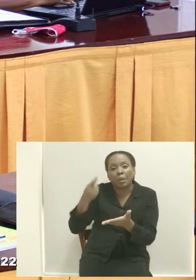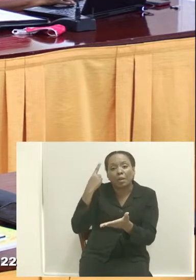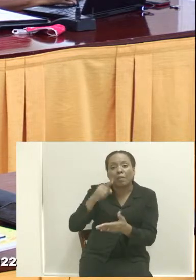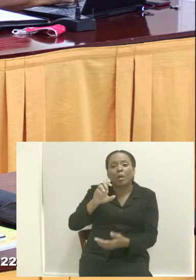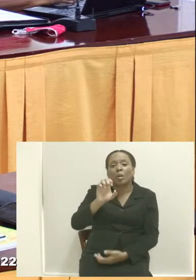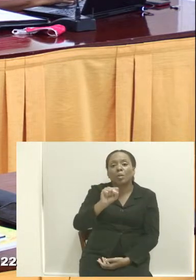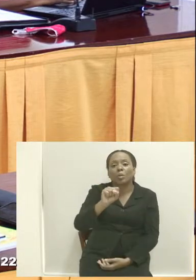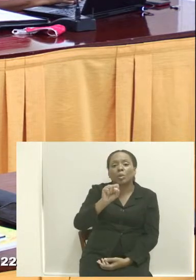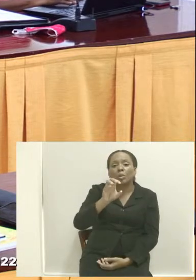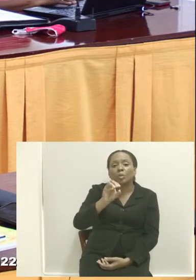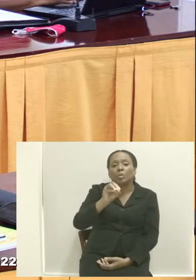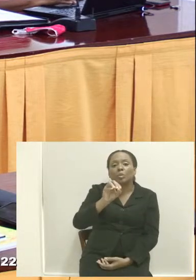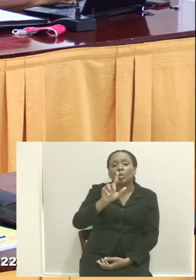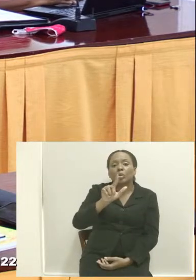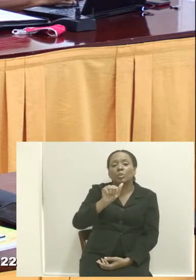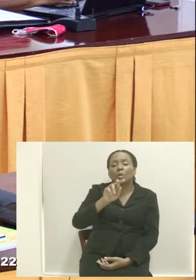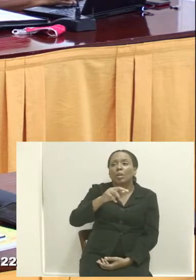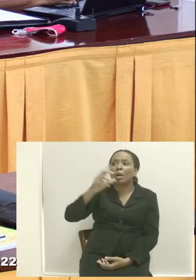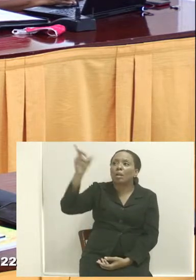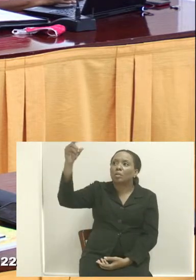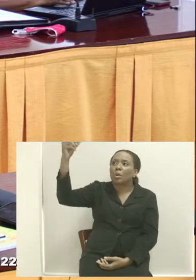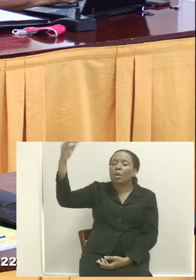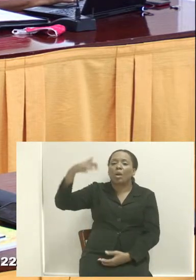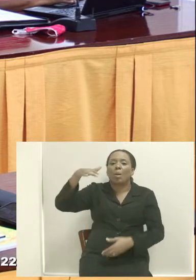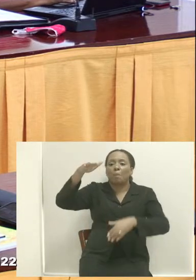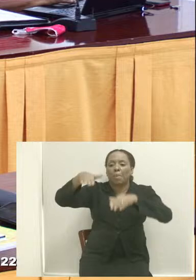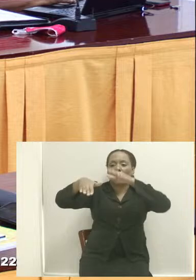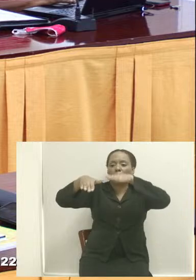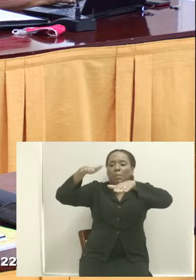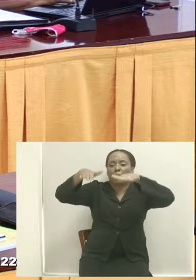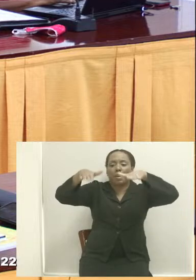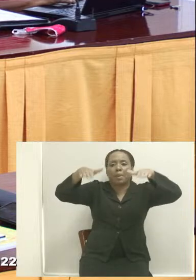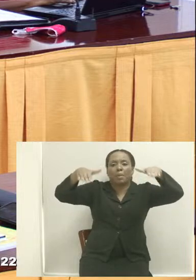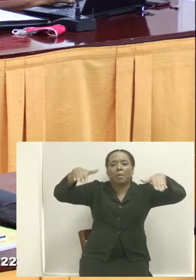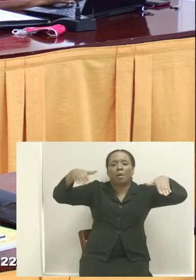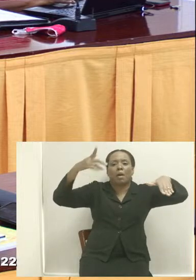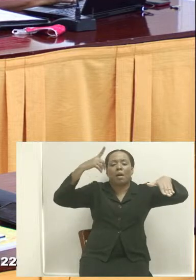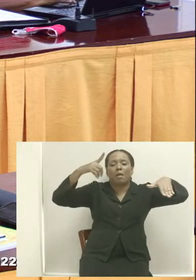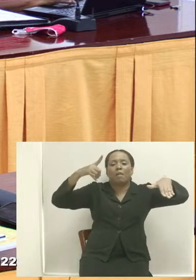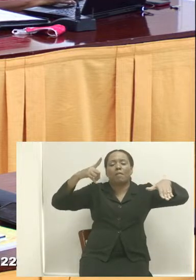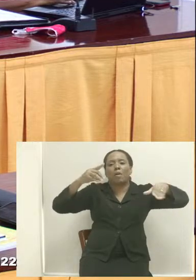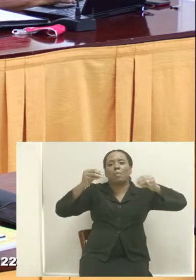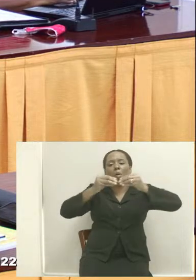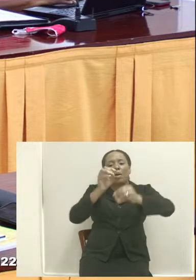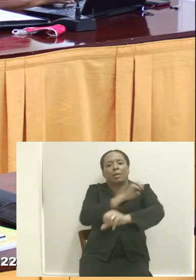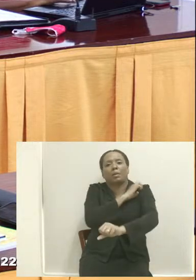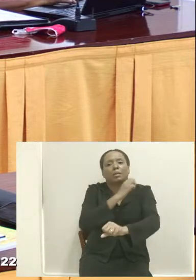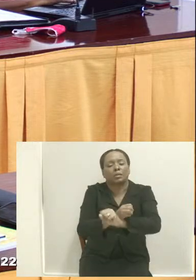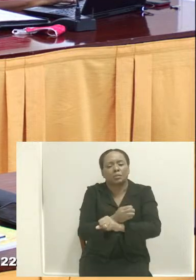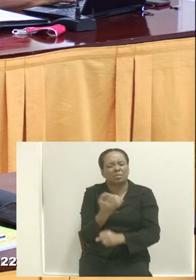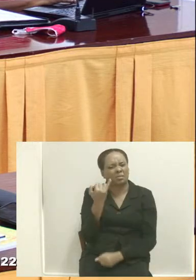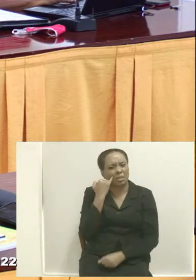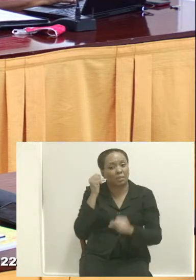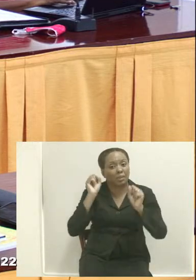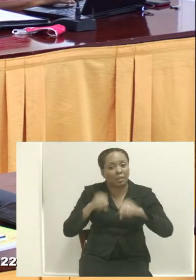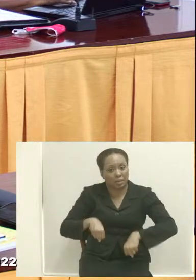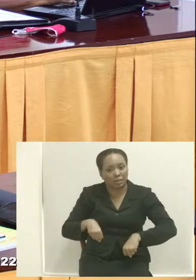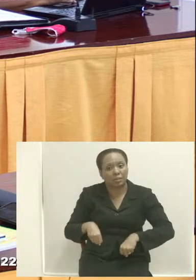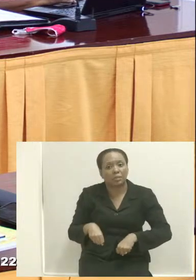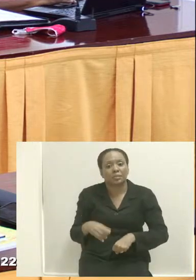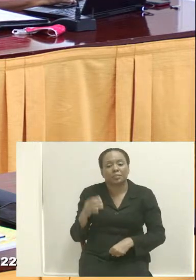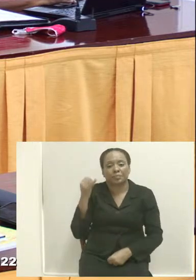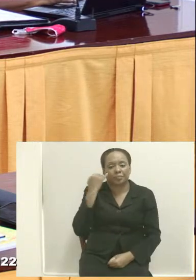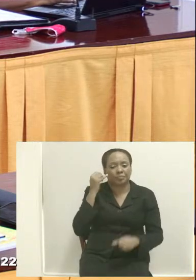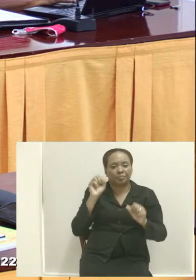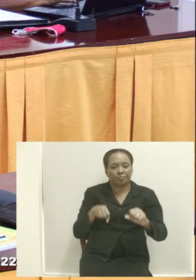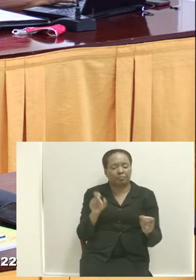by way of an intervention so that we structure the payment for the panel